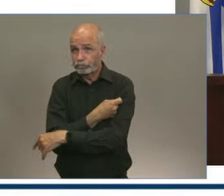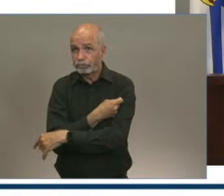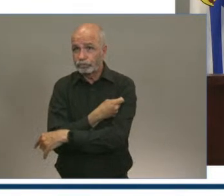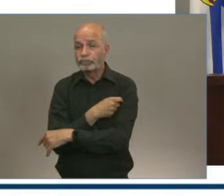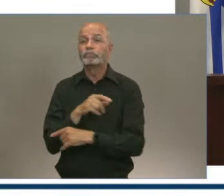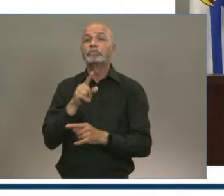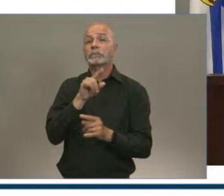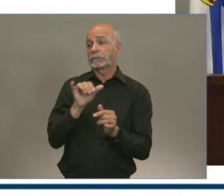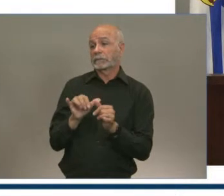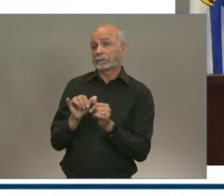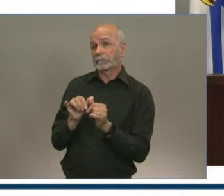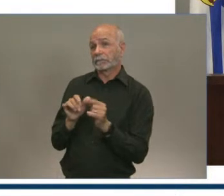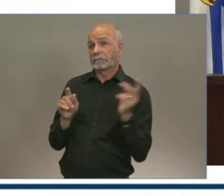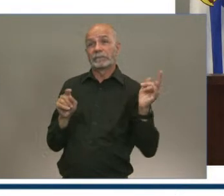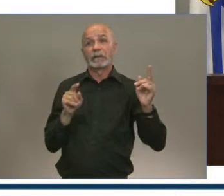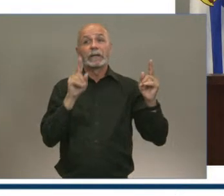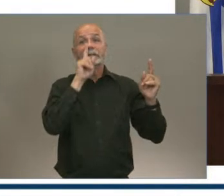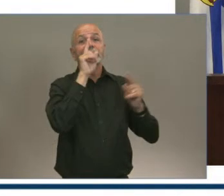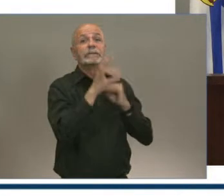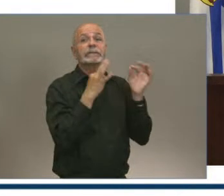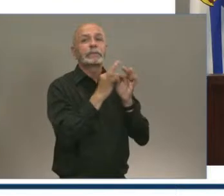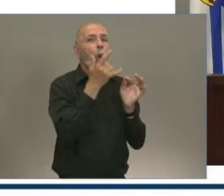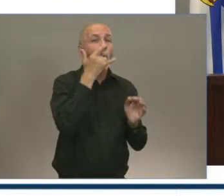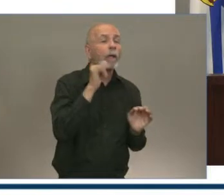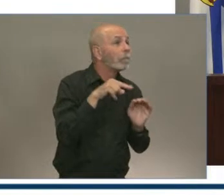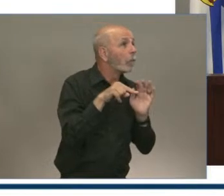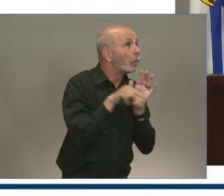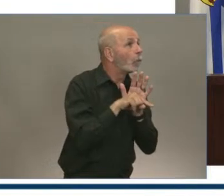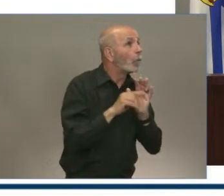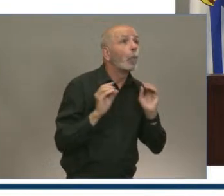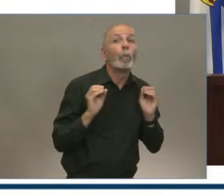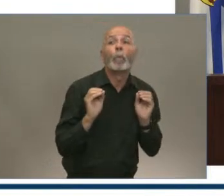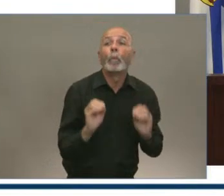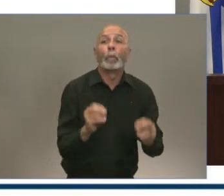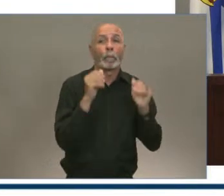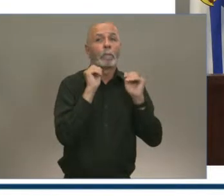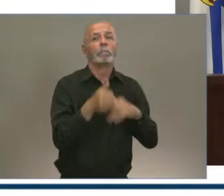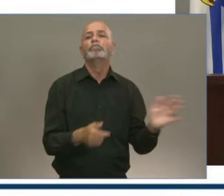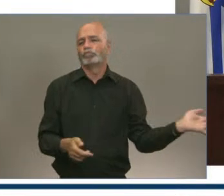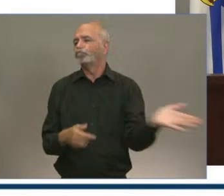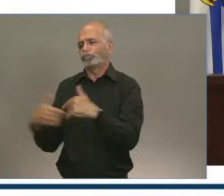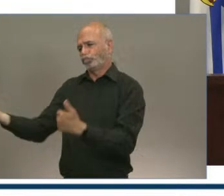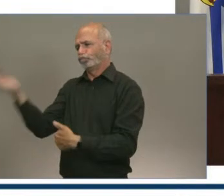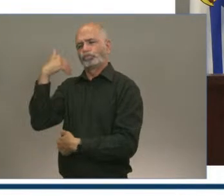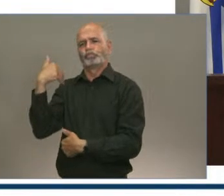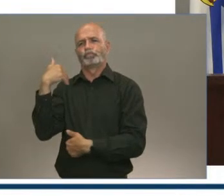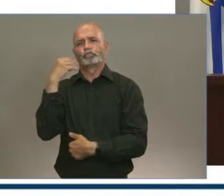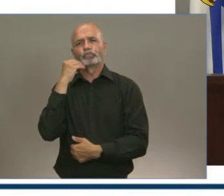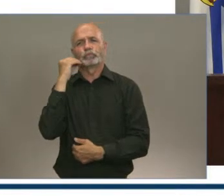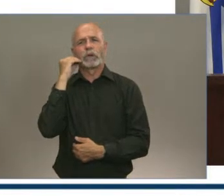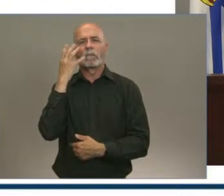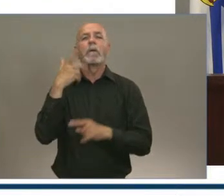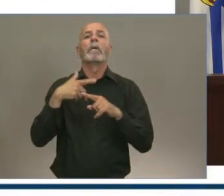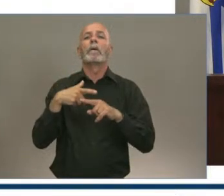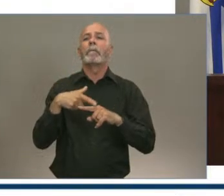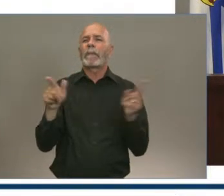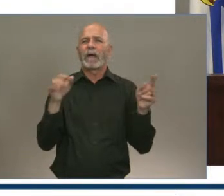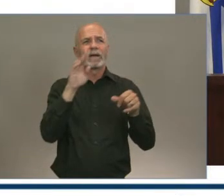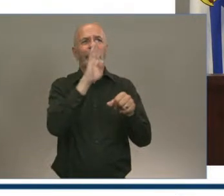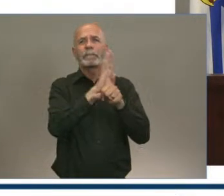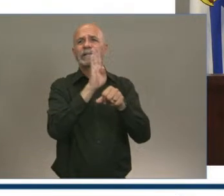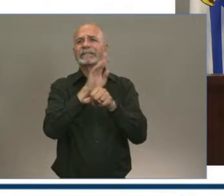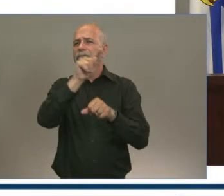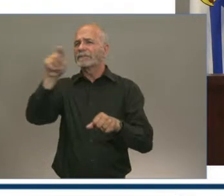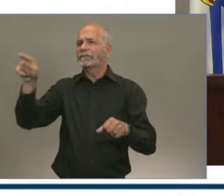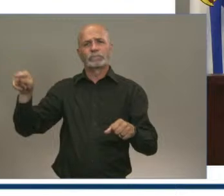test. New Brunswick and others are also easing rules. So the business community is wondering why Nova Scotia isn't doing